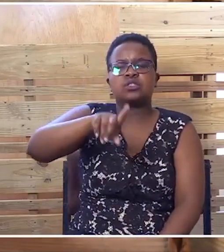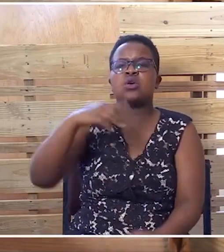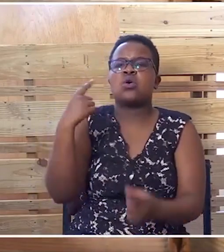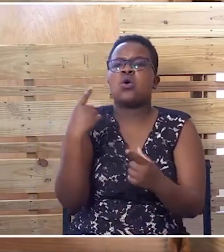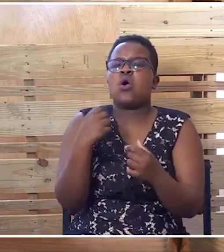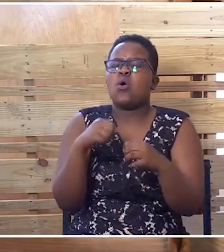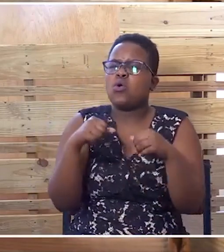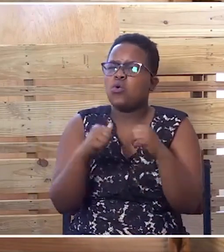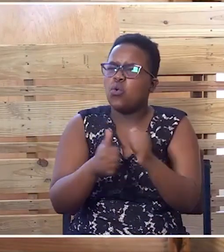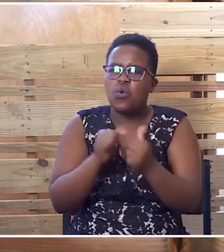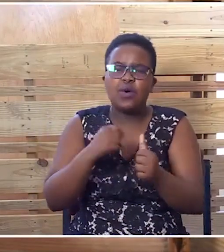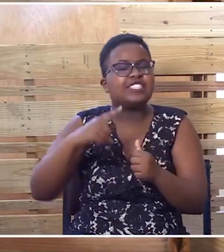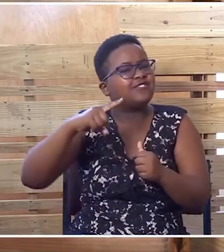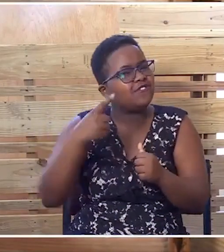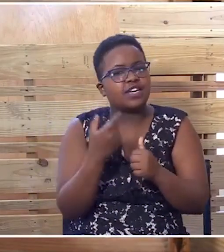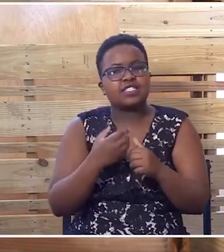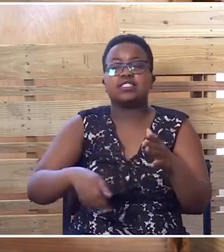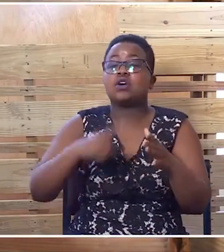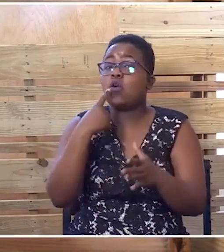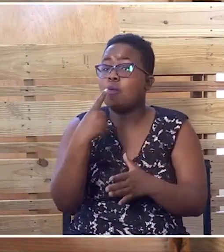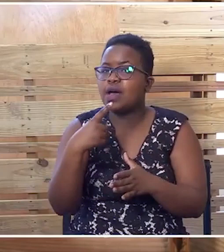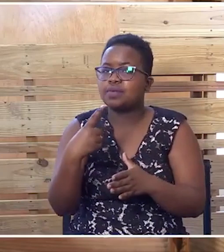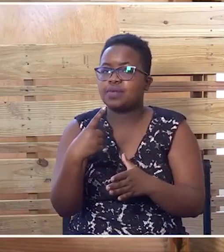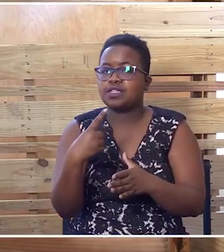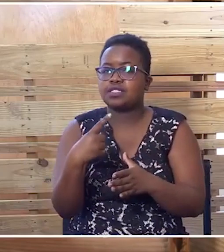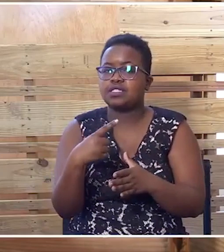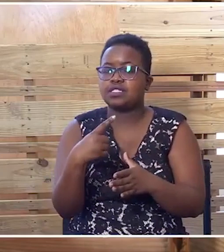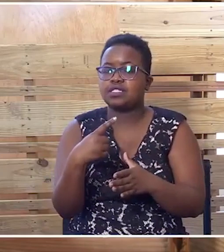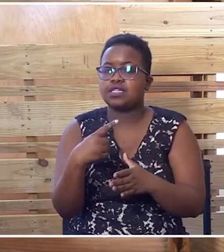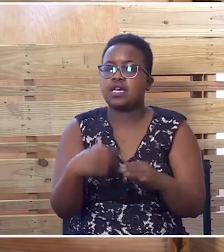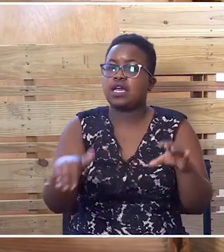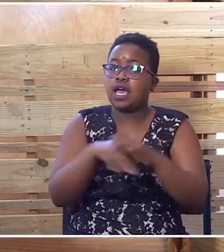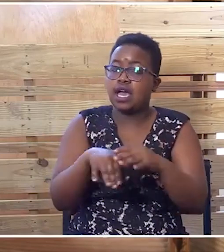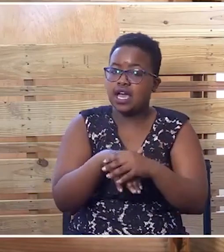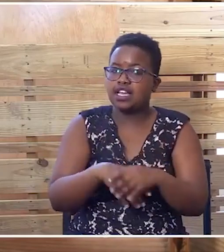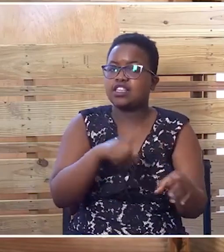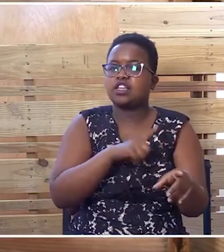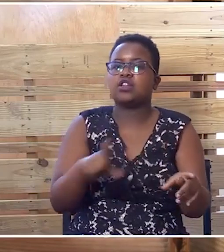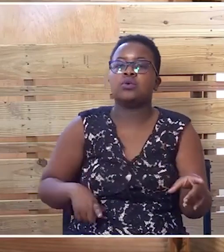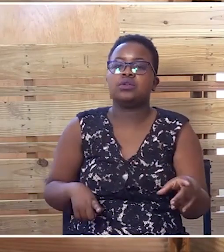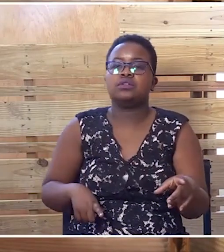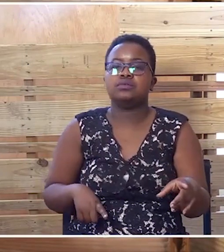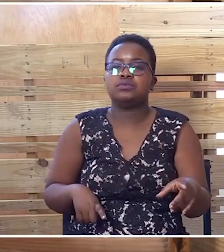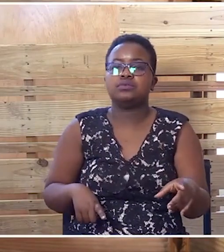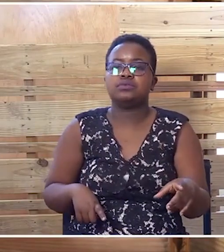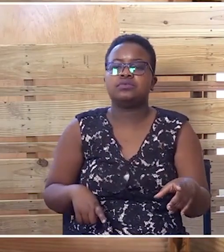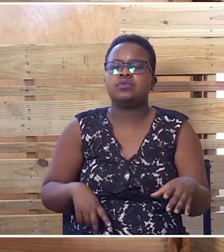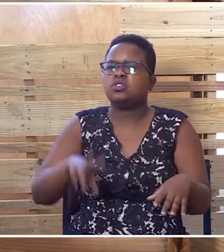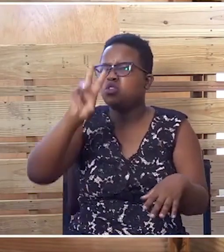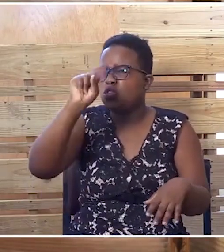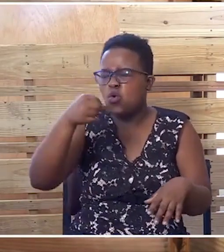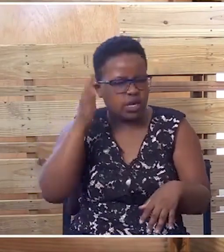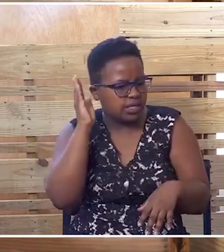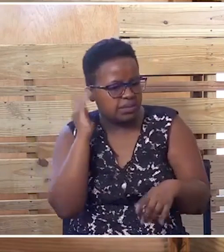commandment with a promise. That this commandment has a promise. It is not just obeying. It's not just about respecting them and honoring